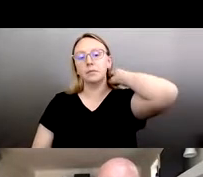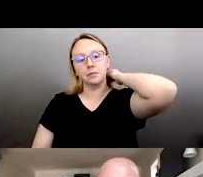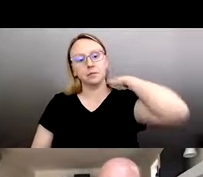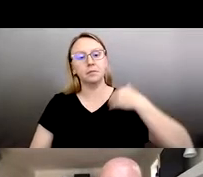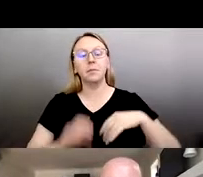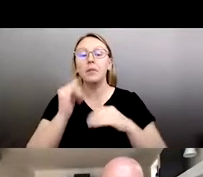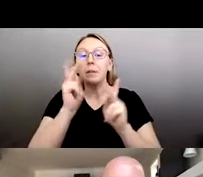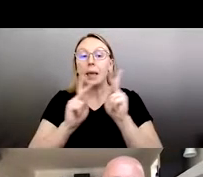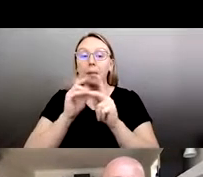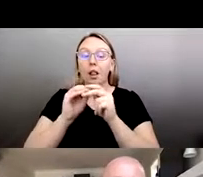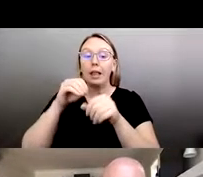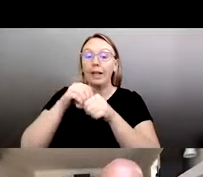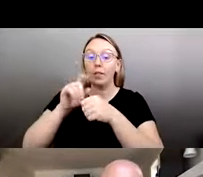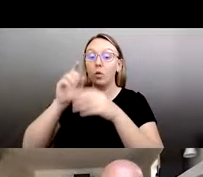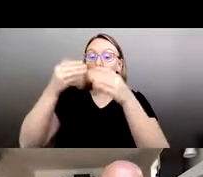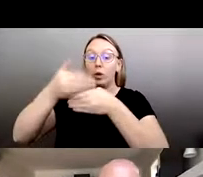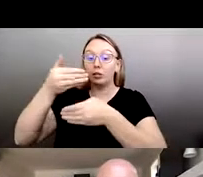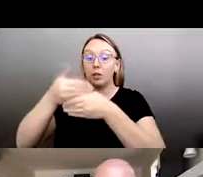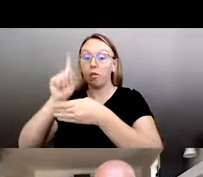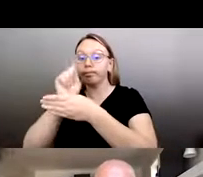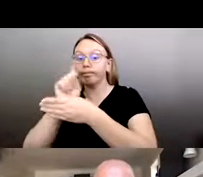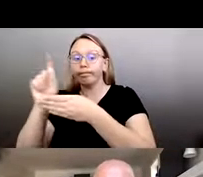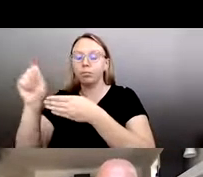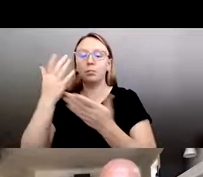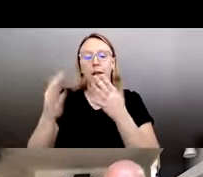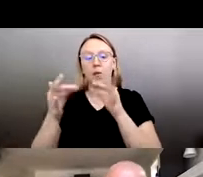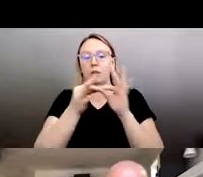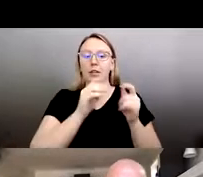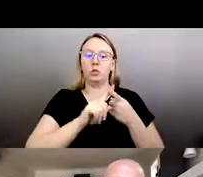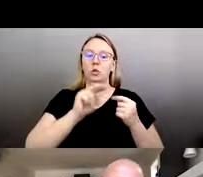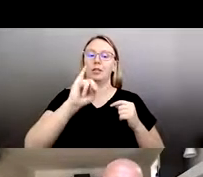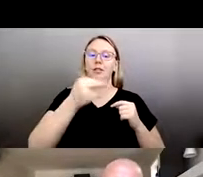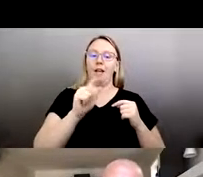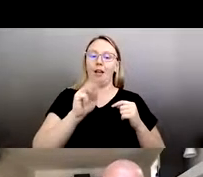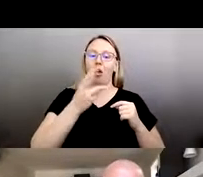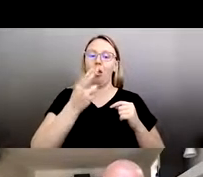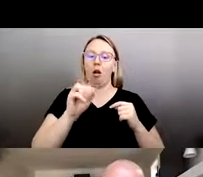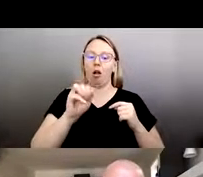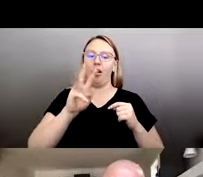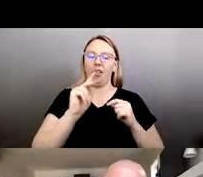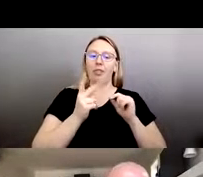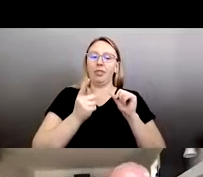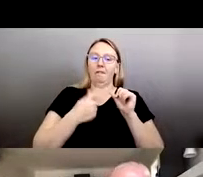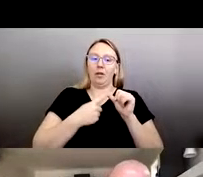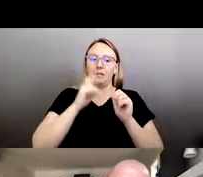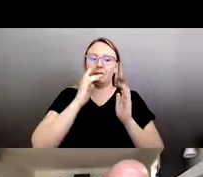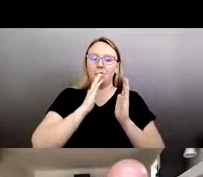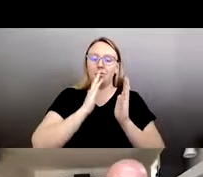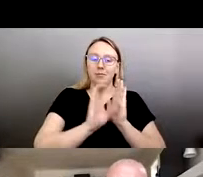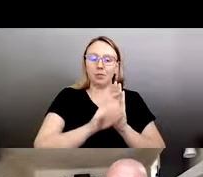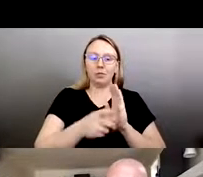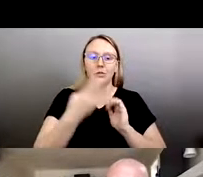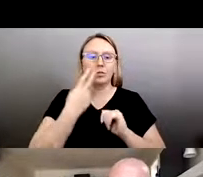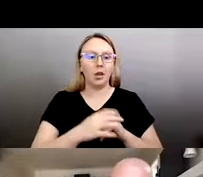Nighthawks. But seeing these side by side, you can see how Roger is channeling that pre-Renaissance or that rejection of